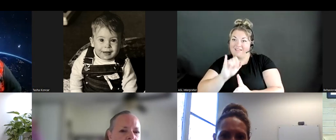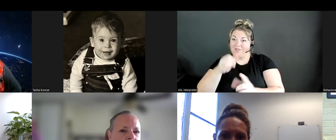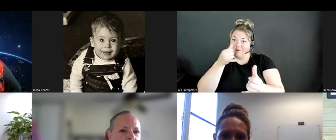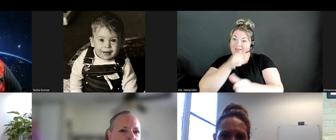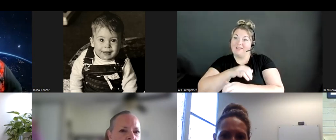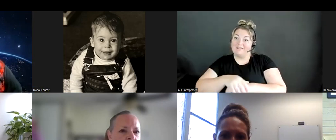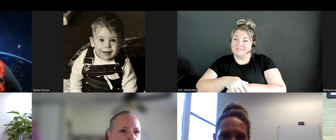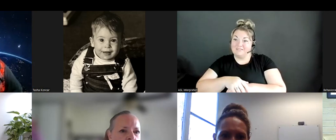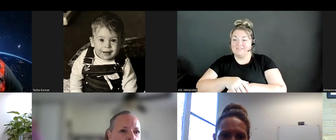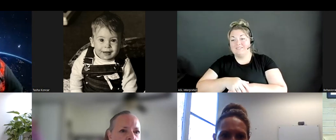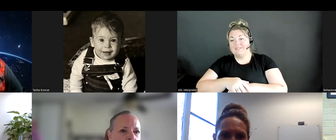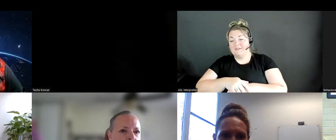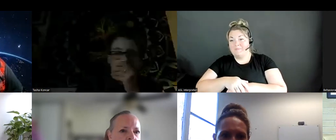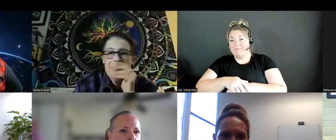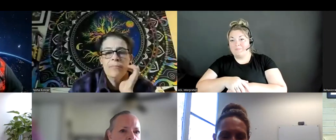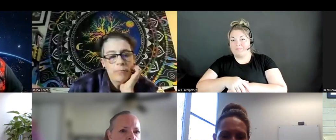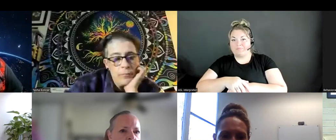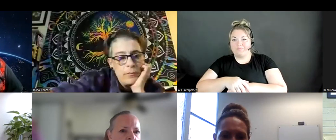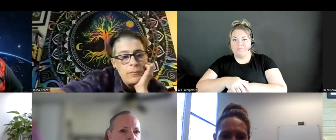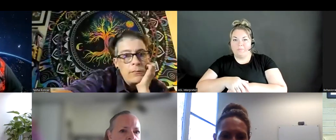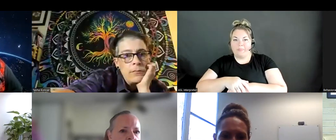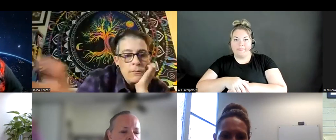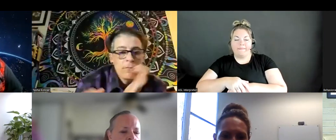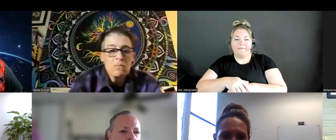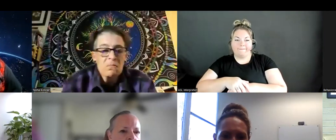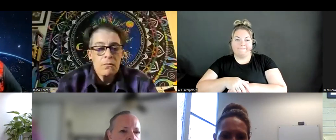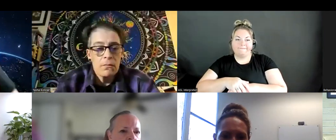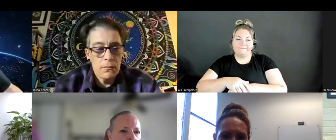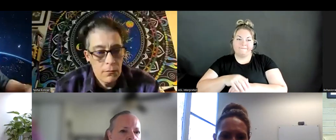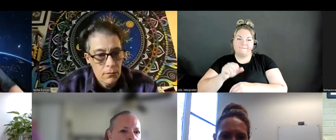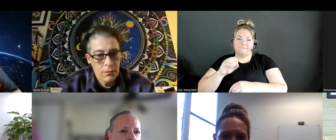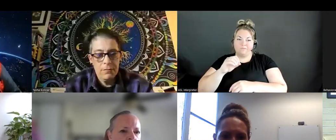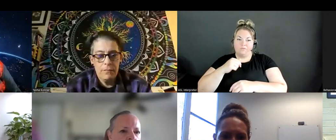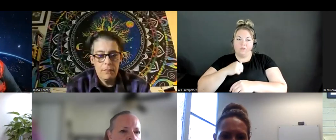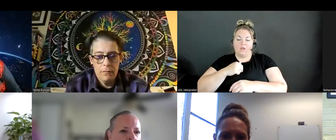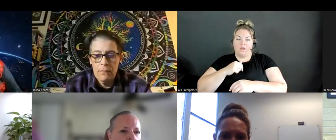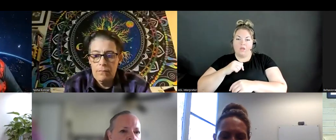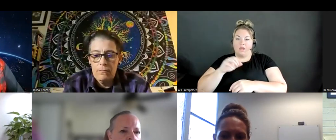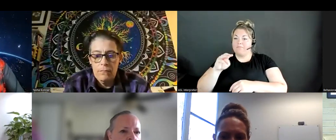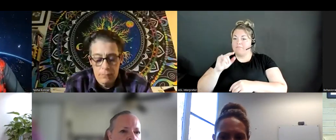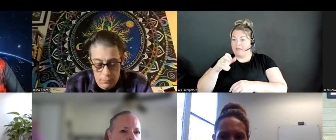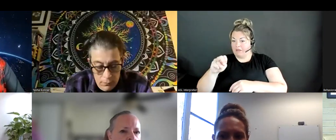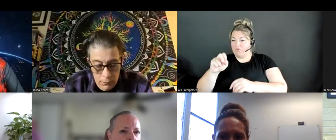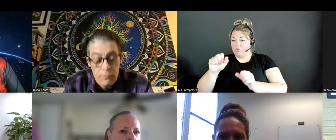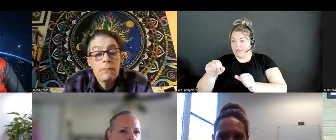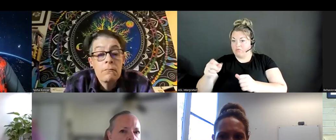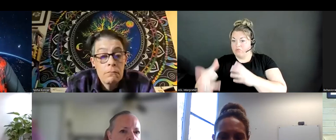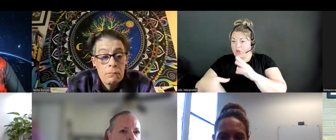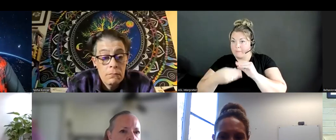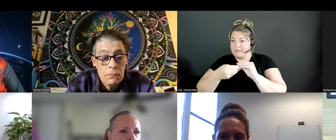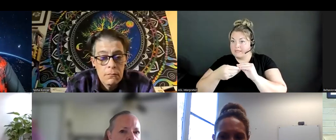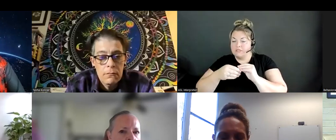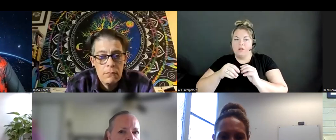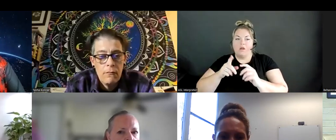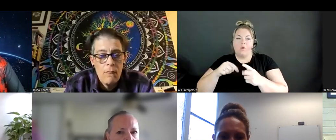So I'm gonna Megan, please jump in.